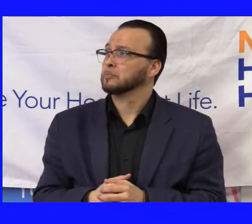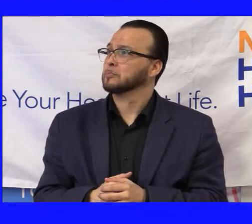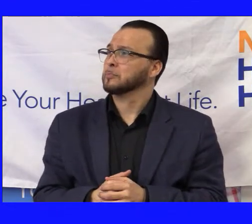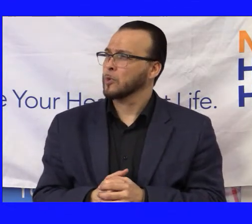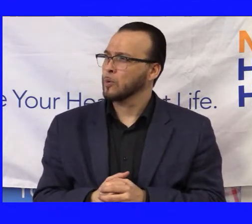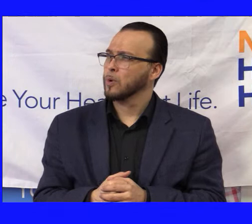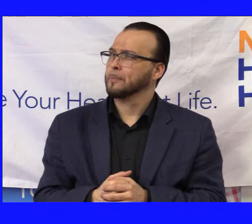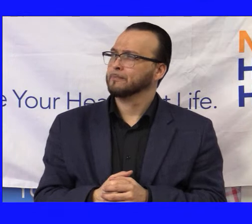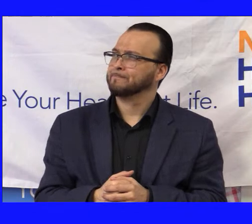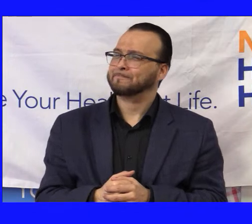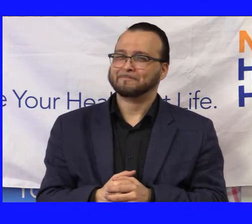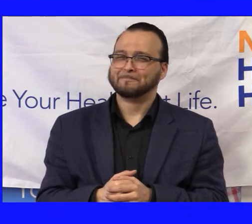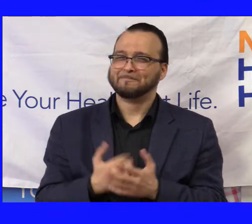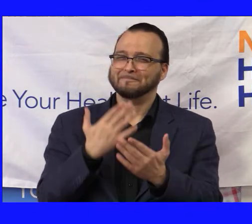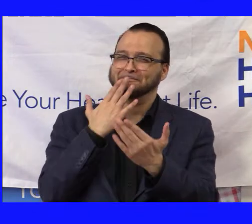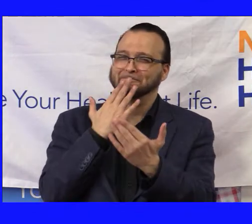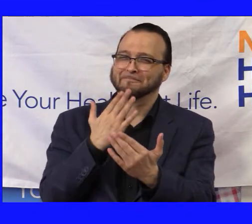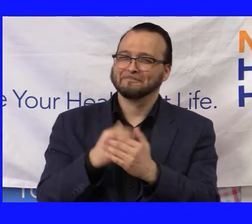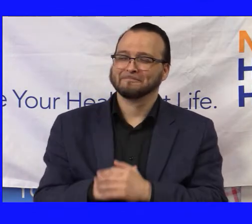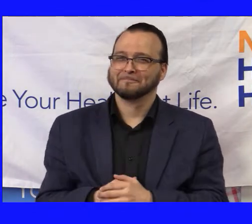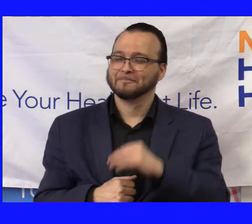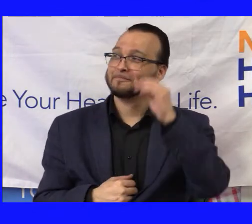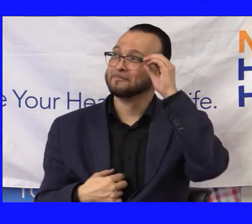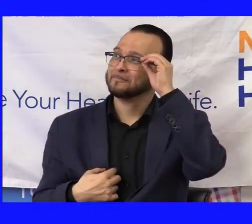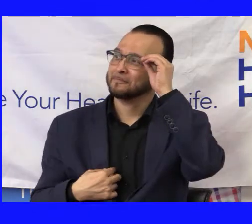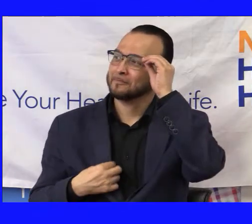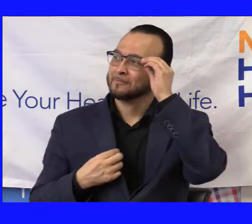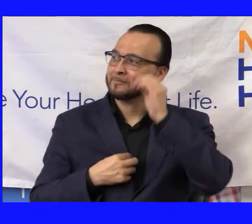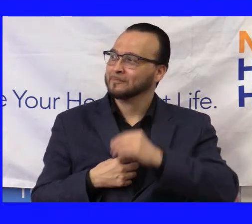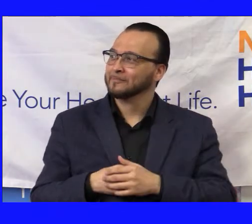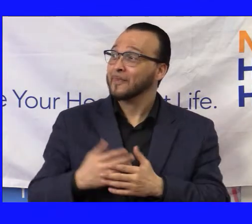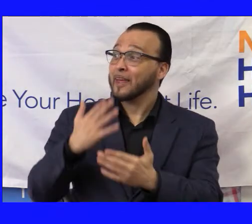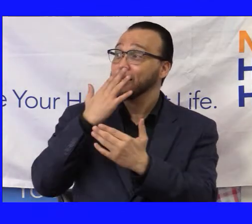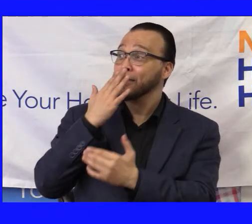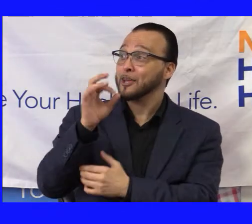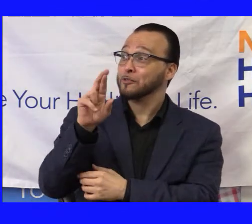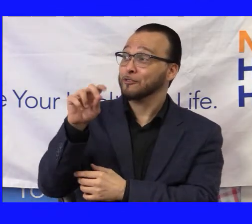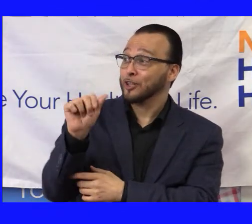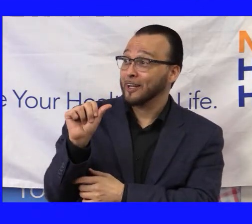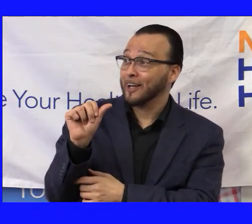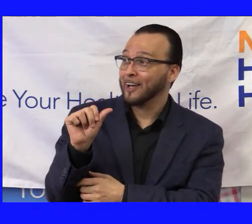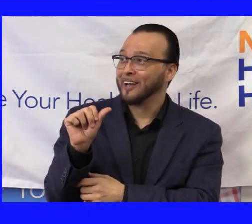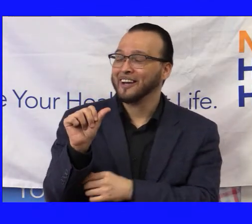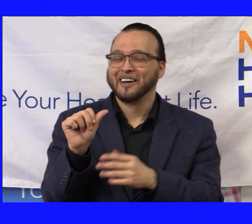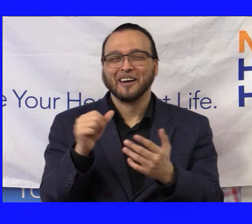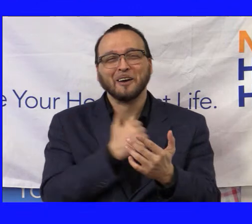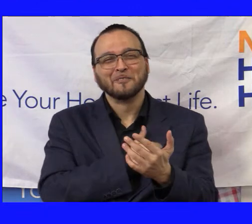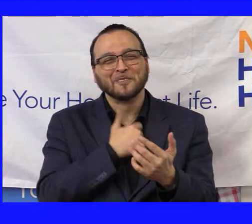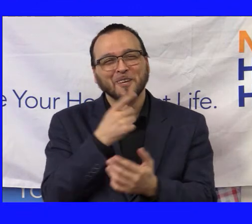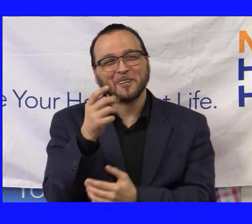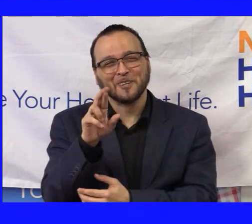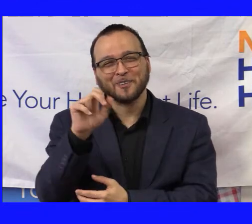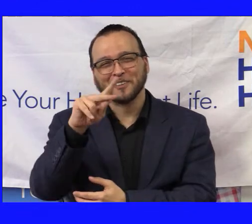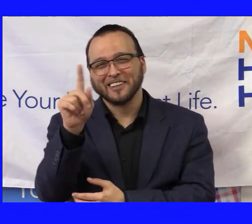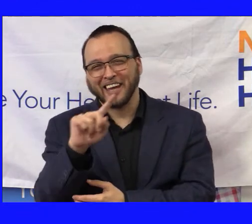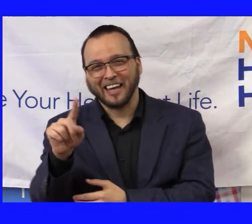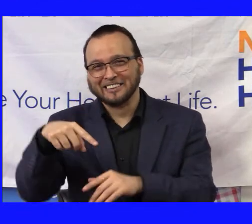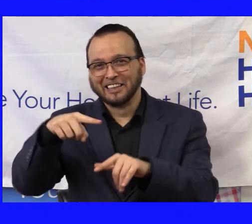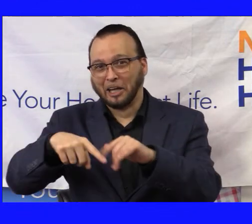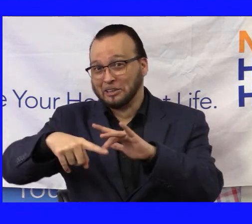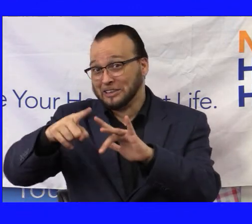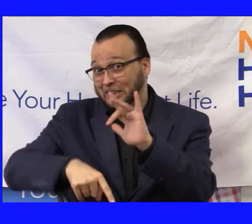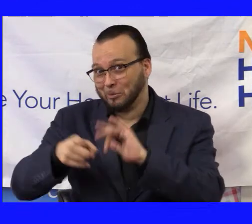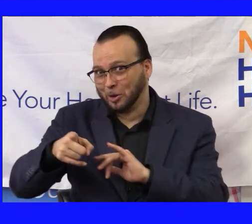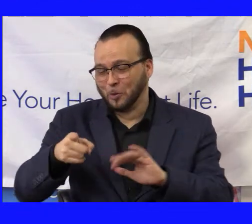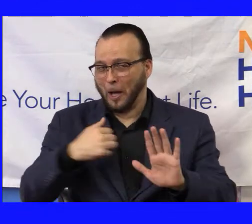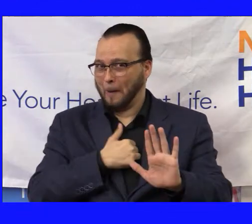Okay. Thank you. Thank you, Frida. I'm sorry, Dr. Katz, I can skip you. I apologize. Dr.